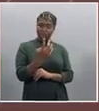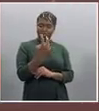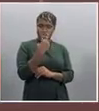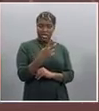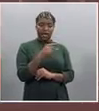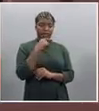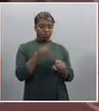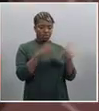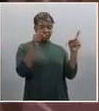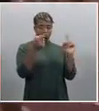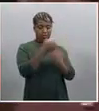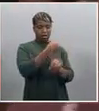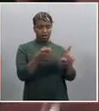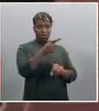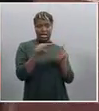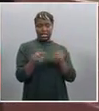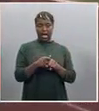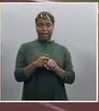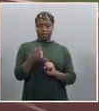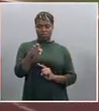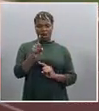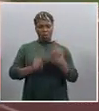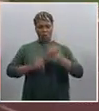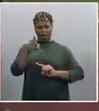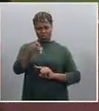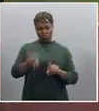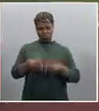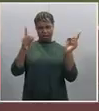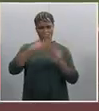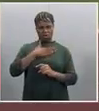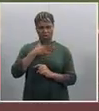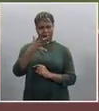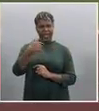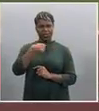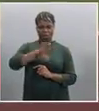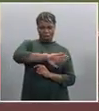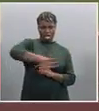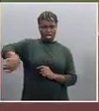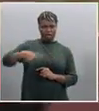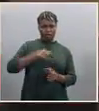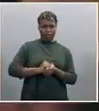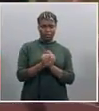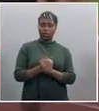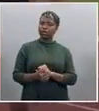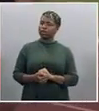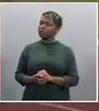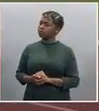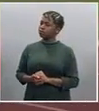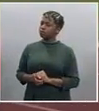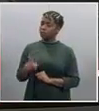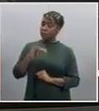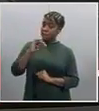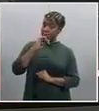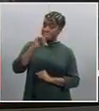different, therefore we do not like the fact that you are winning, and we take steps to exclude you from the sport. Would an